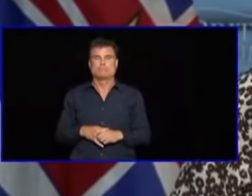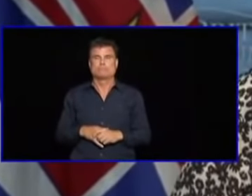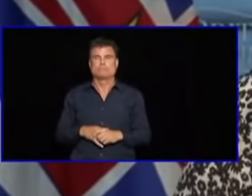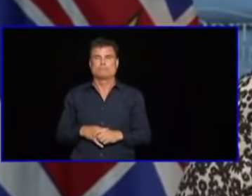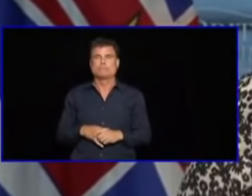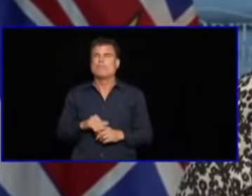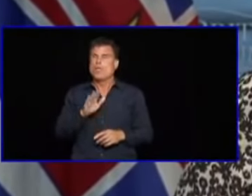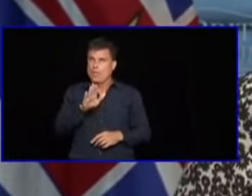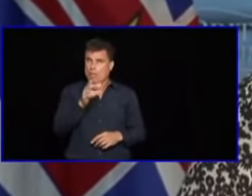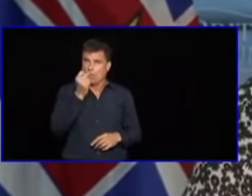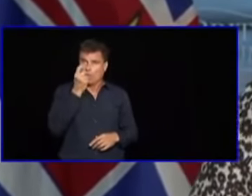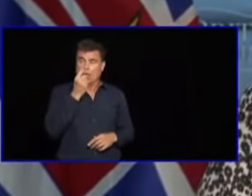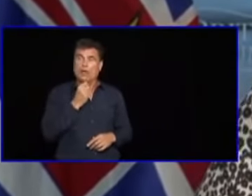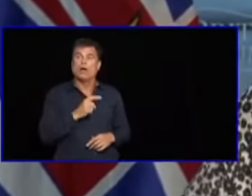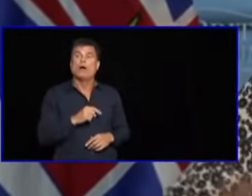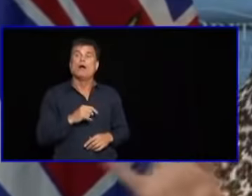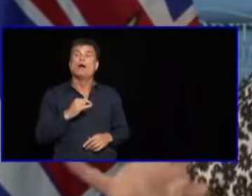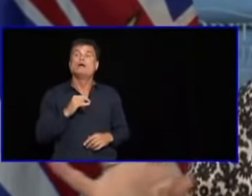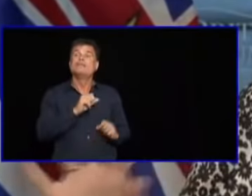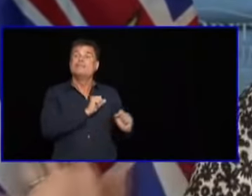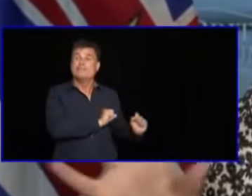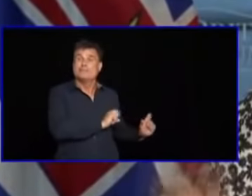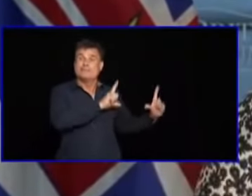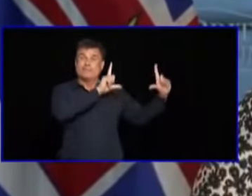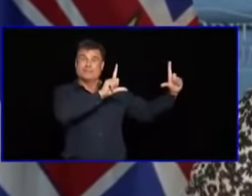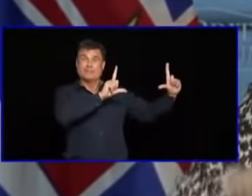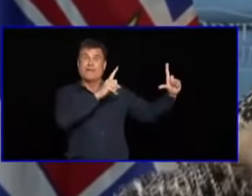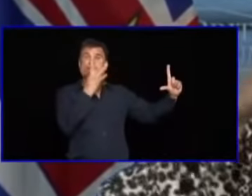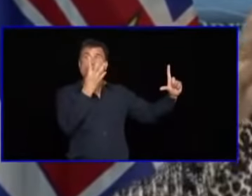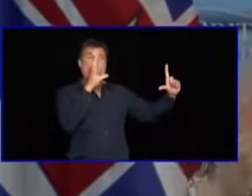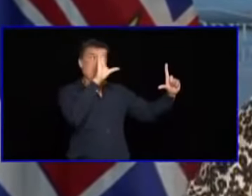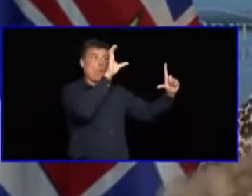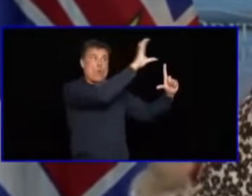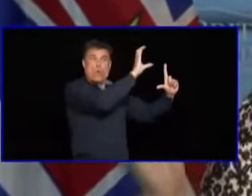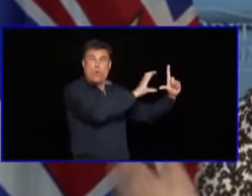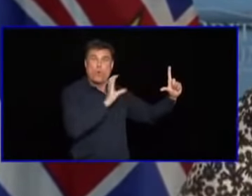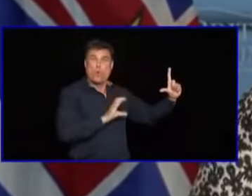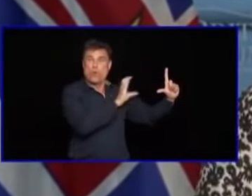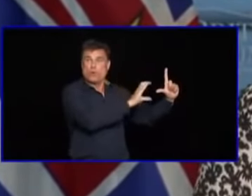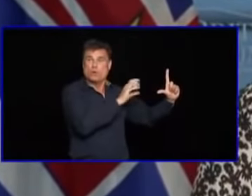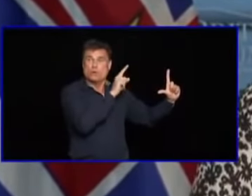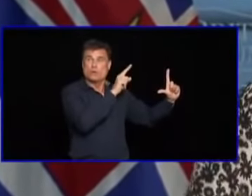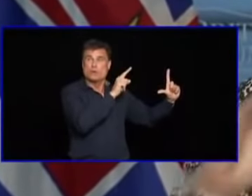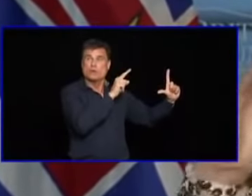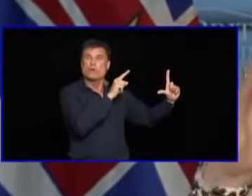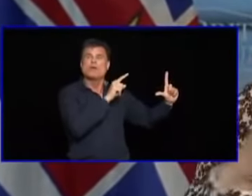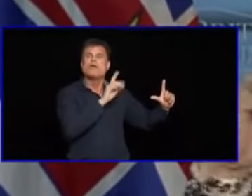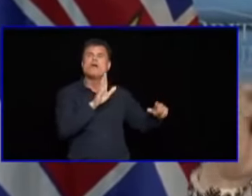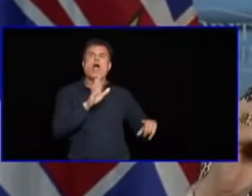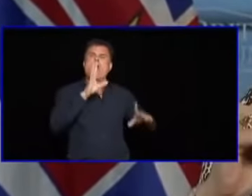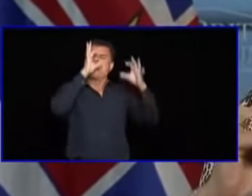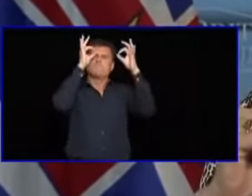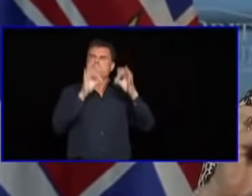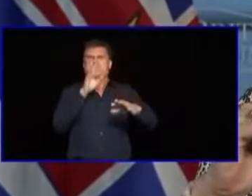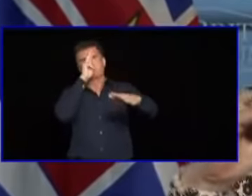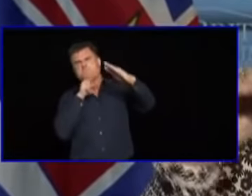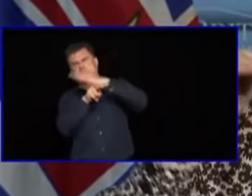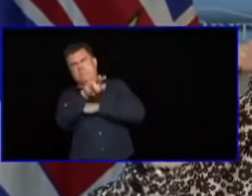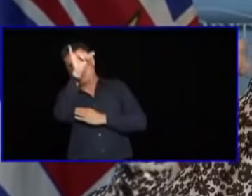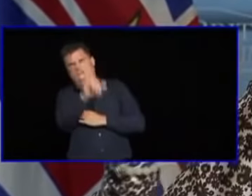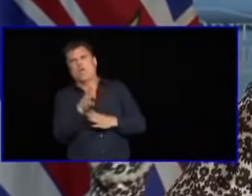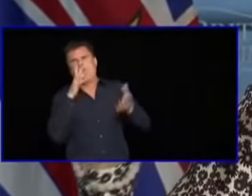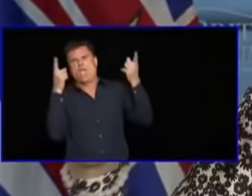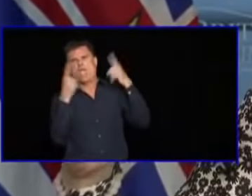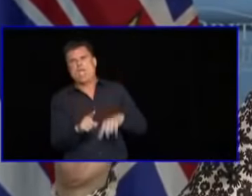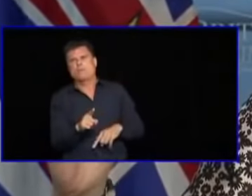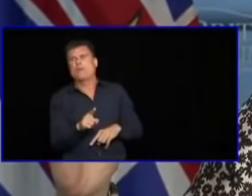graph. But what that is, that's not a prediction. It's a scenario, a potential scenario, and we have it within our ability